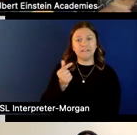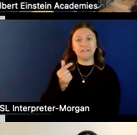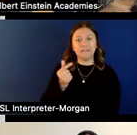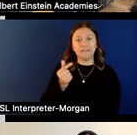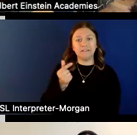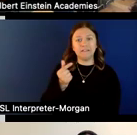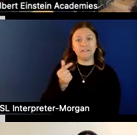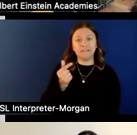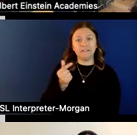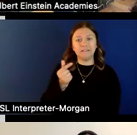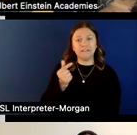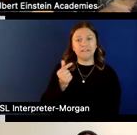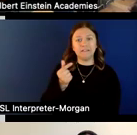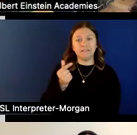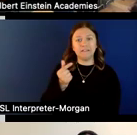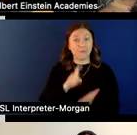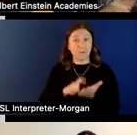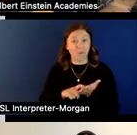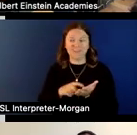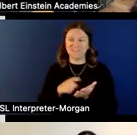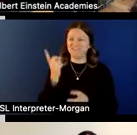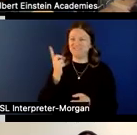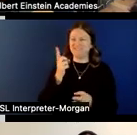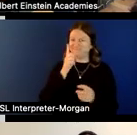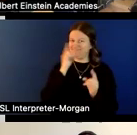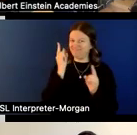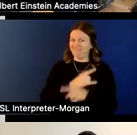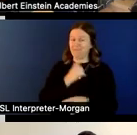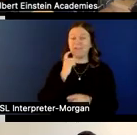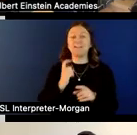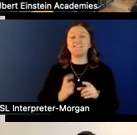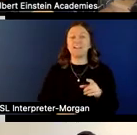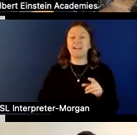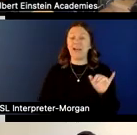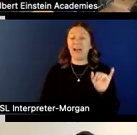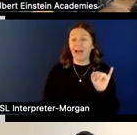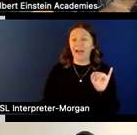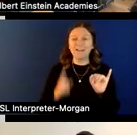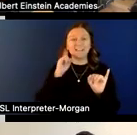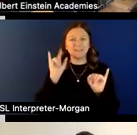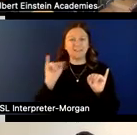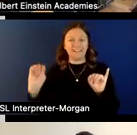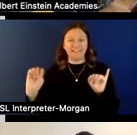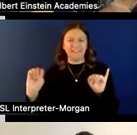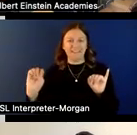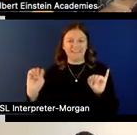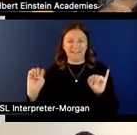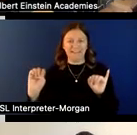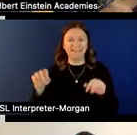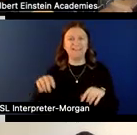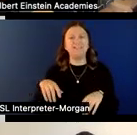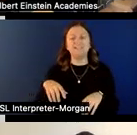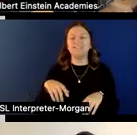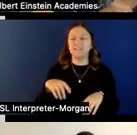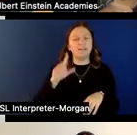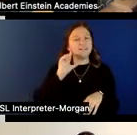E. And did you notice it's a tricky part because E auf Deutsch and E in English, the E. So this is where a